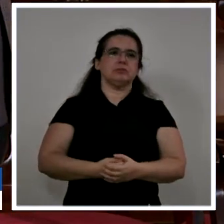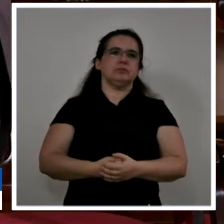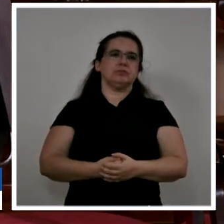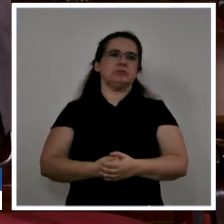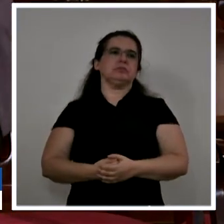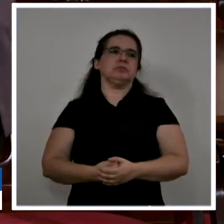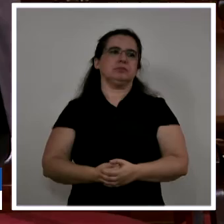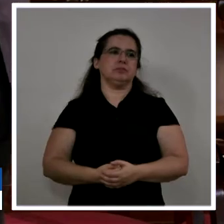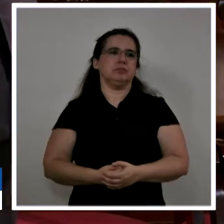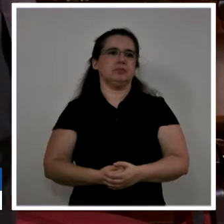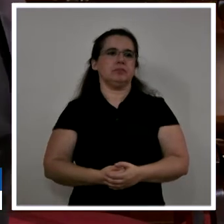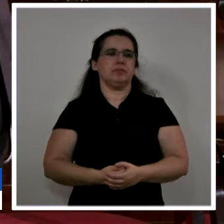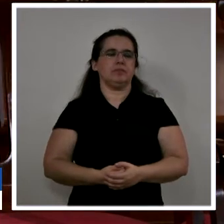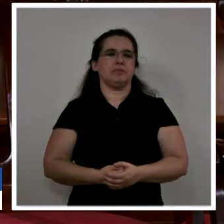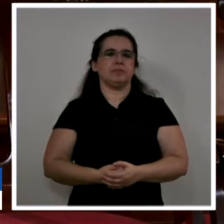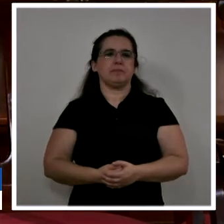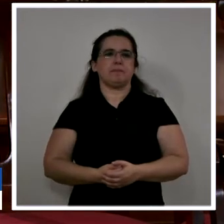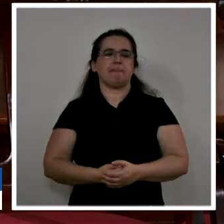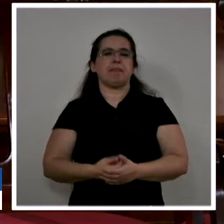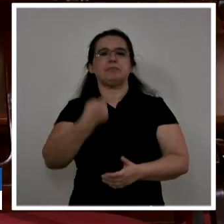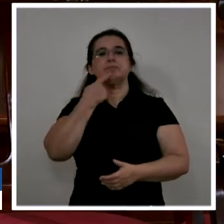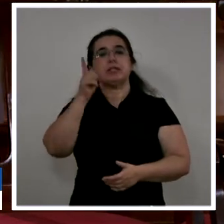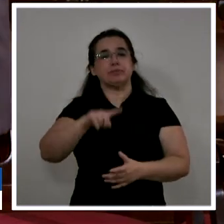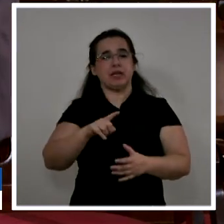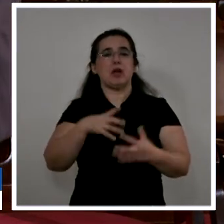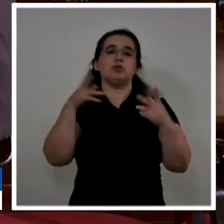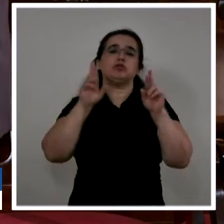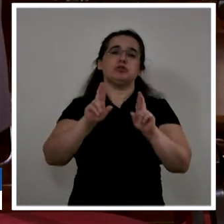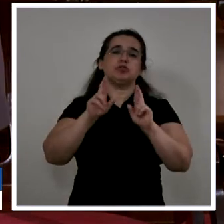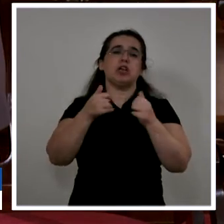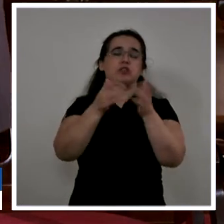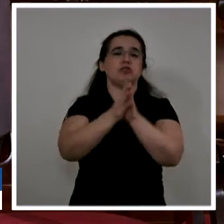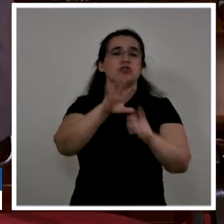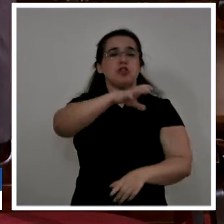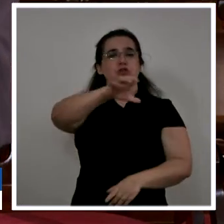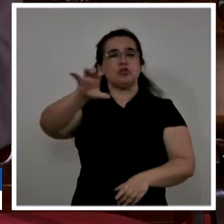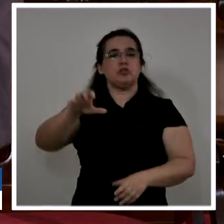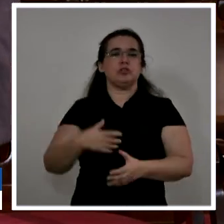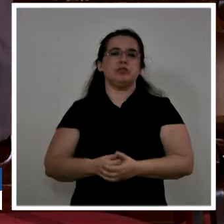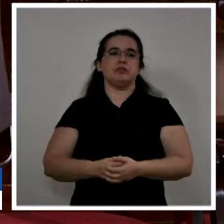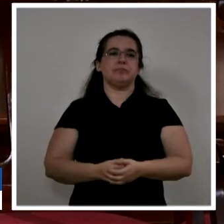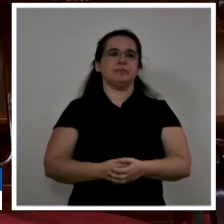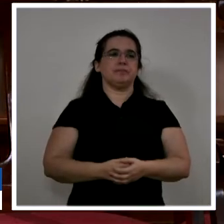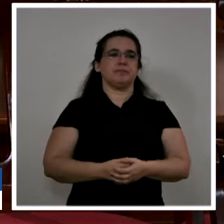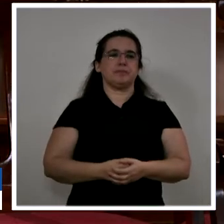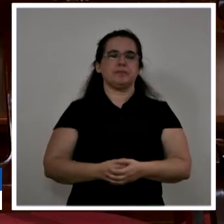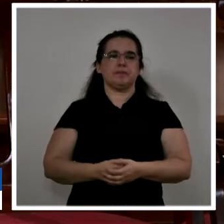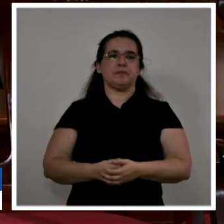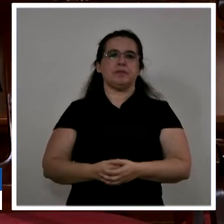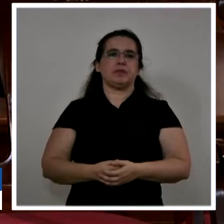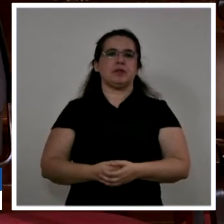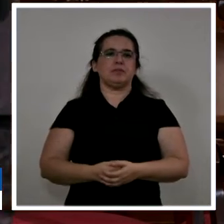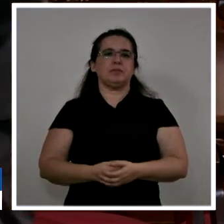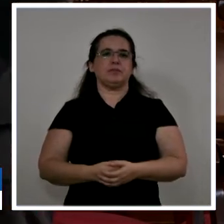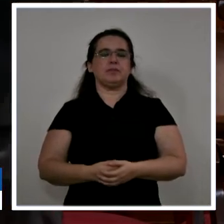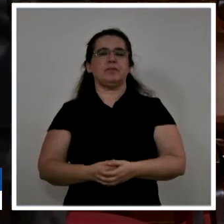endured this is again Desire of Ages. E mais uma vez o Desejado de Todas as Nações. He endured every trial to which we are subject.